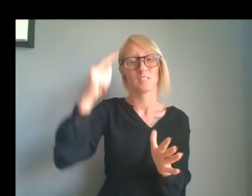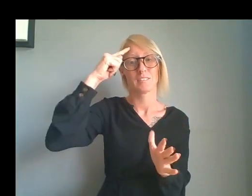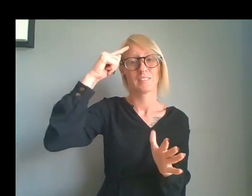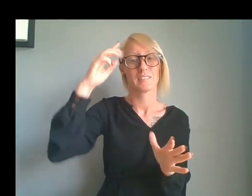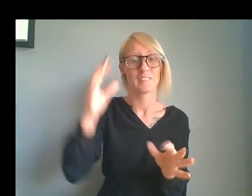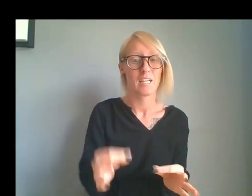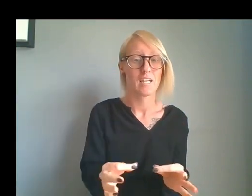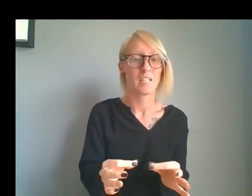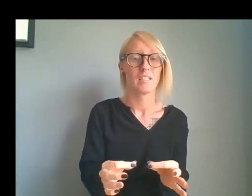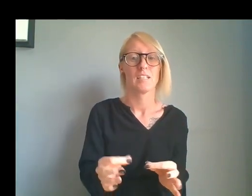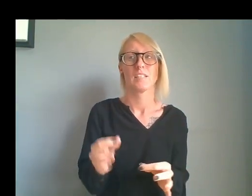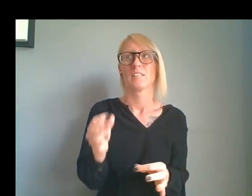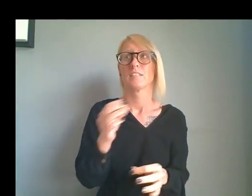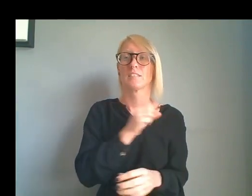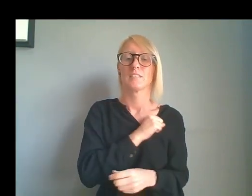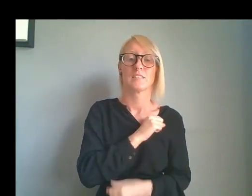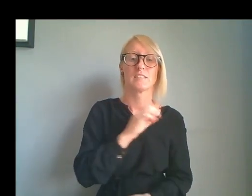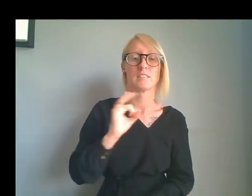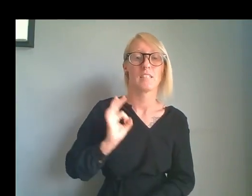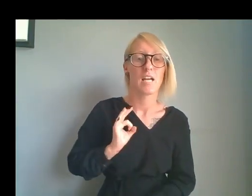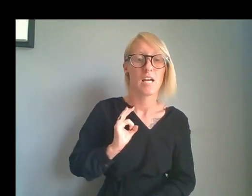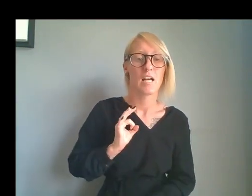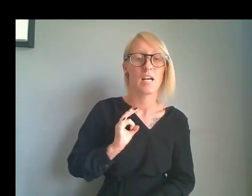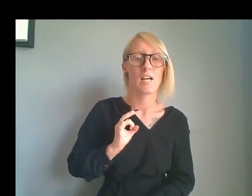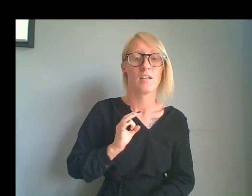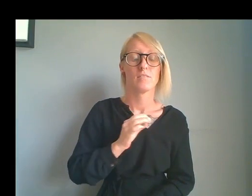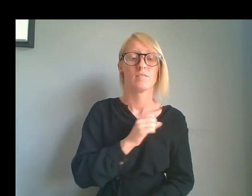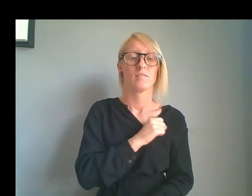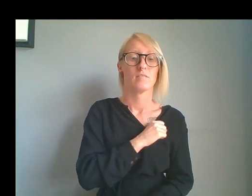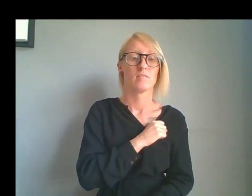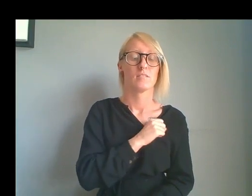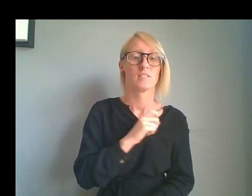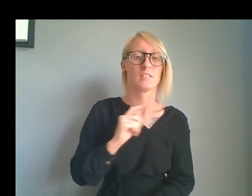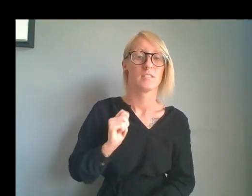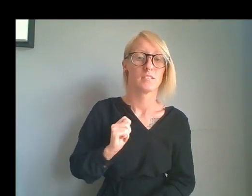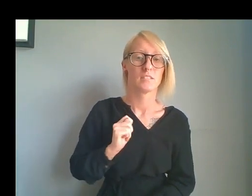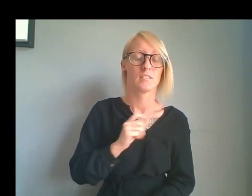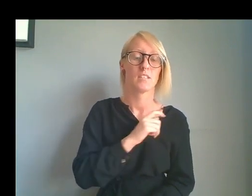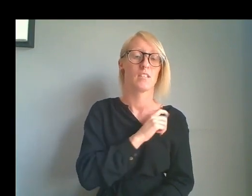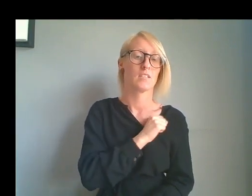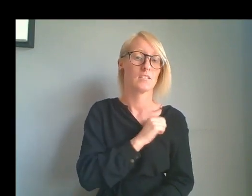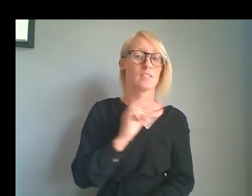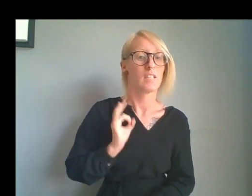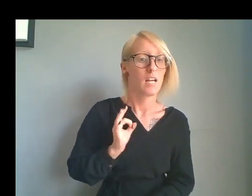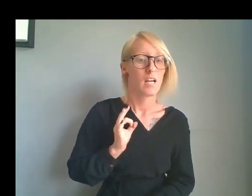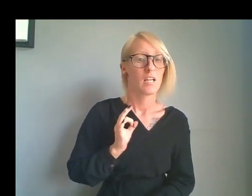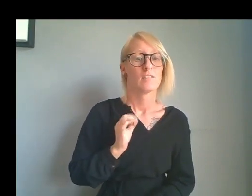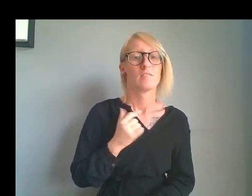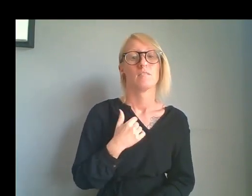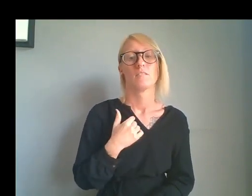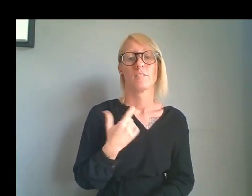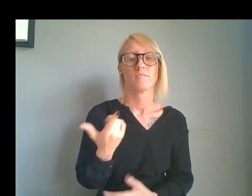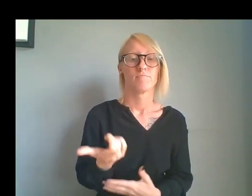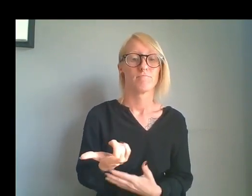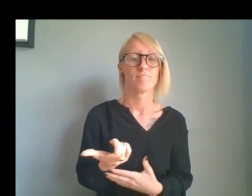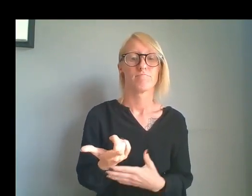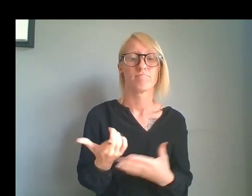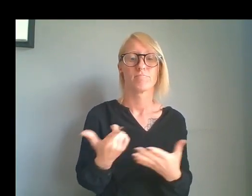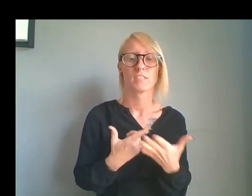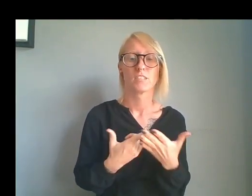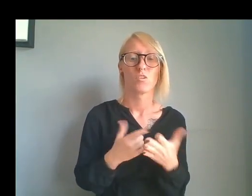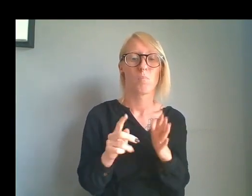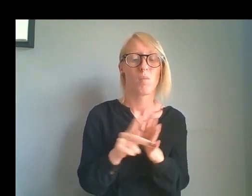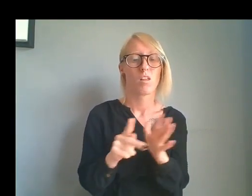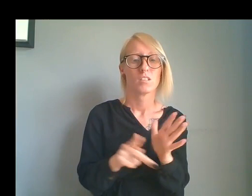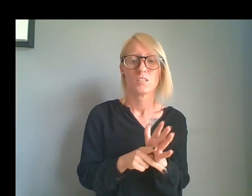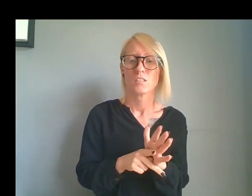are saying, staff are saying, and you just really think strategically about that. If you can fix this by having a policy, or if you